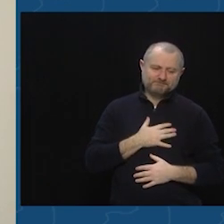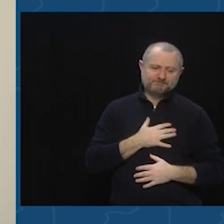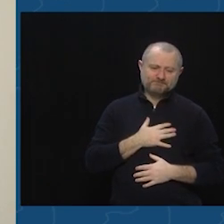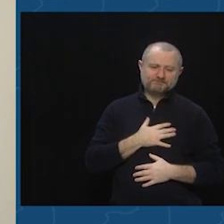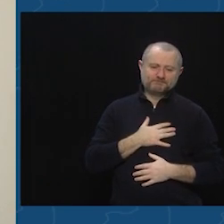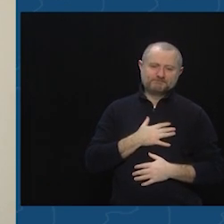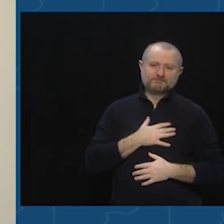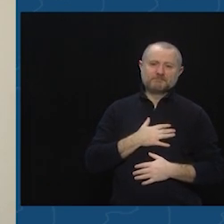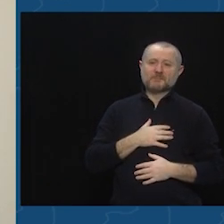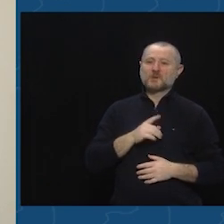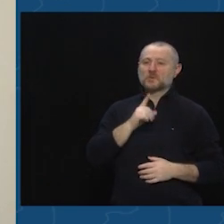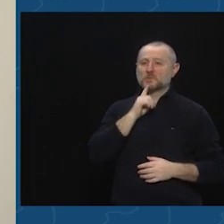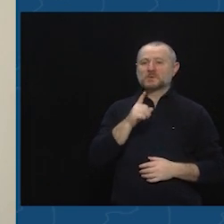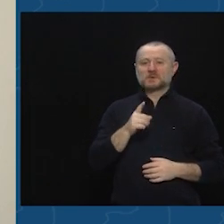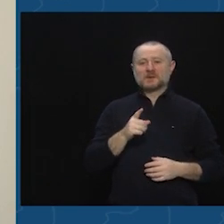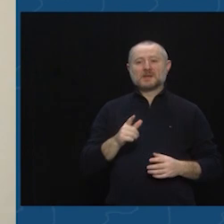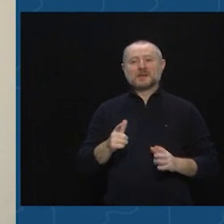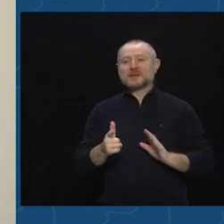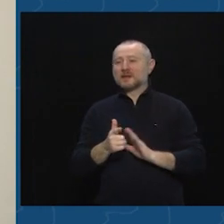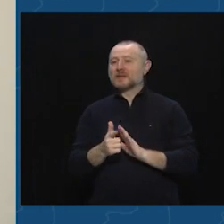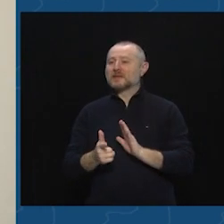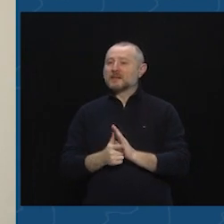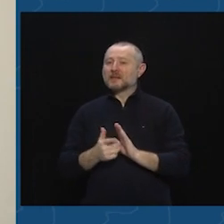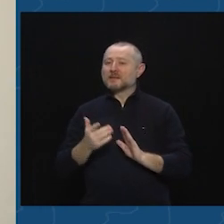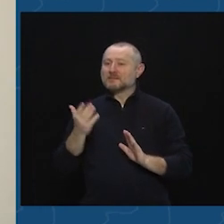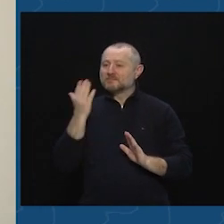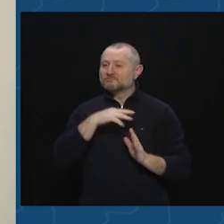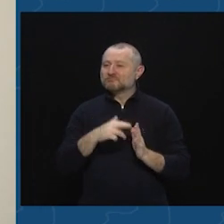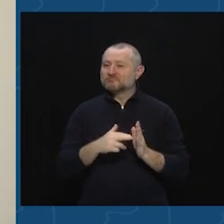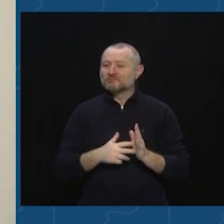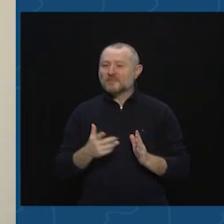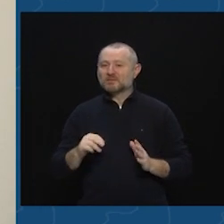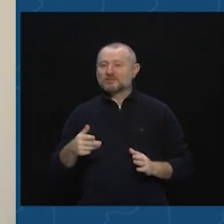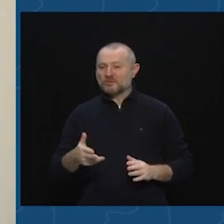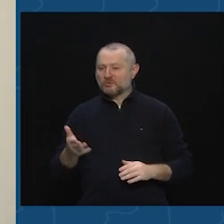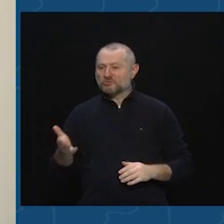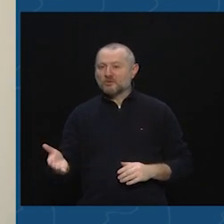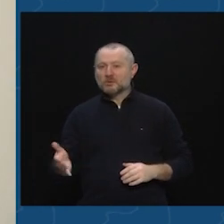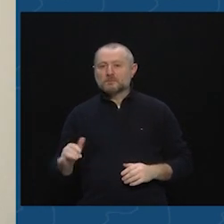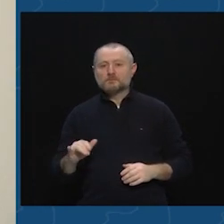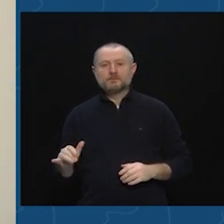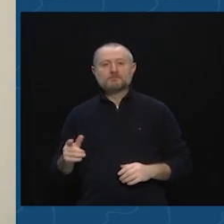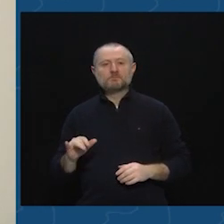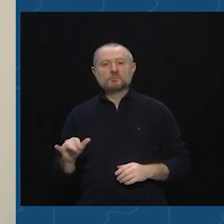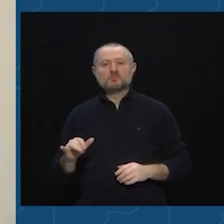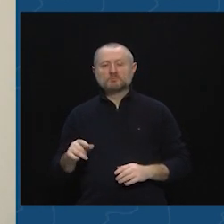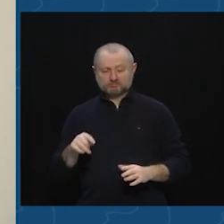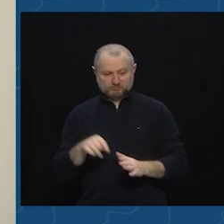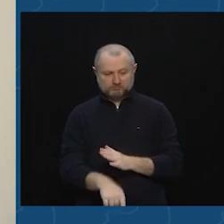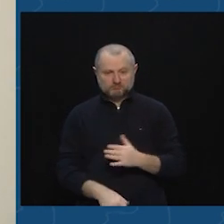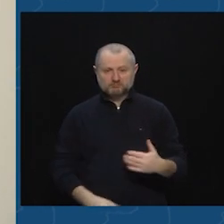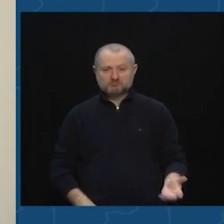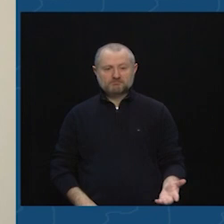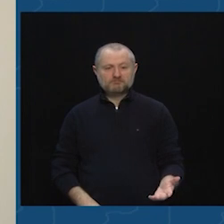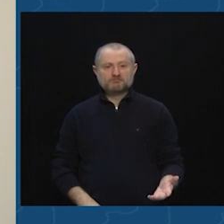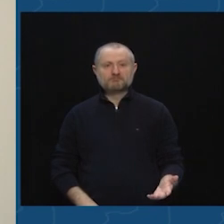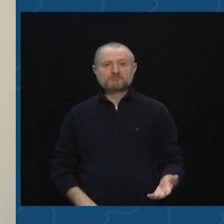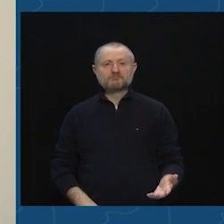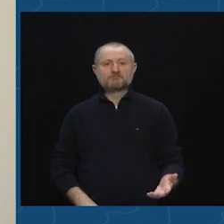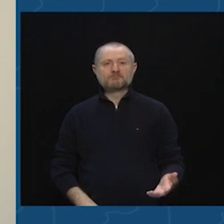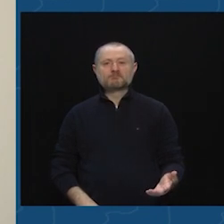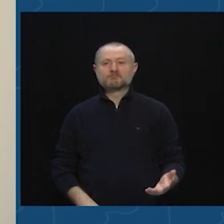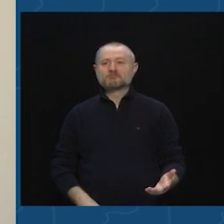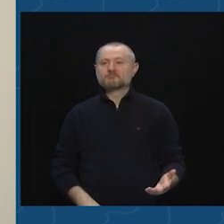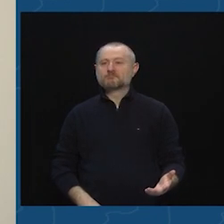gun was present that helped to end their lives. You know, I also think about